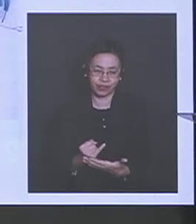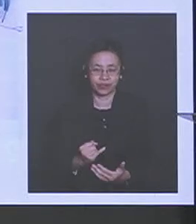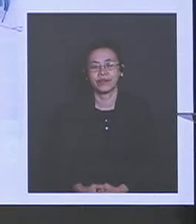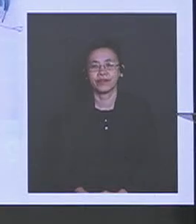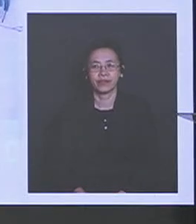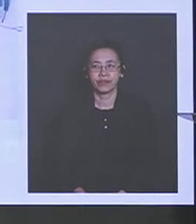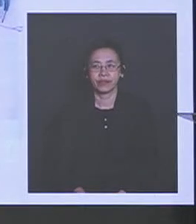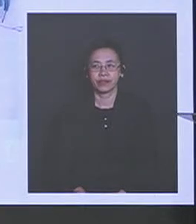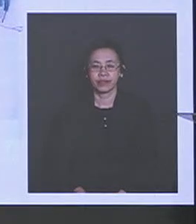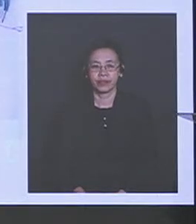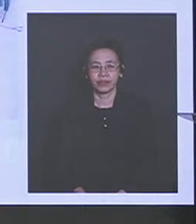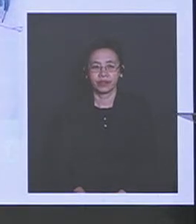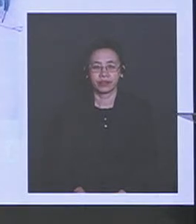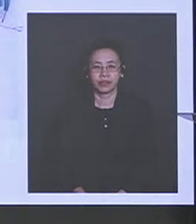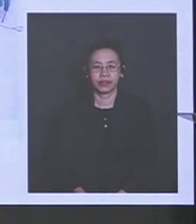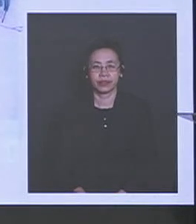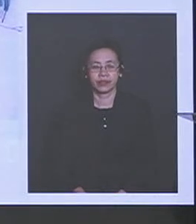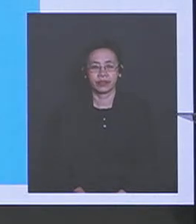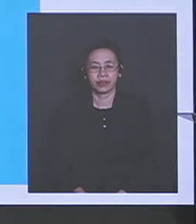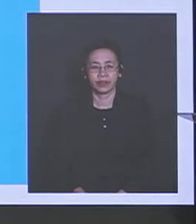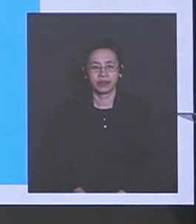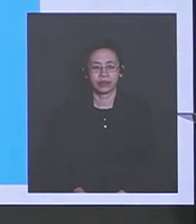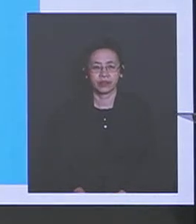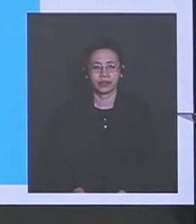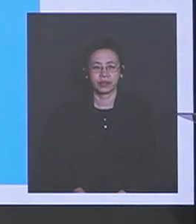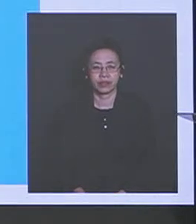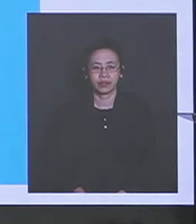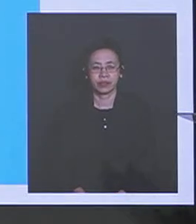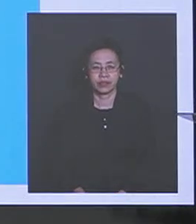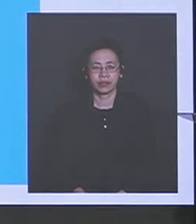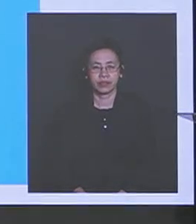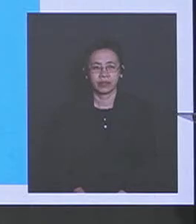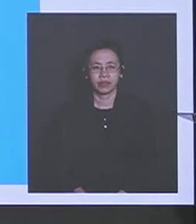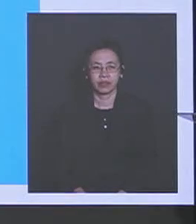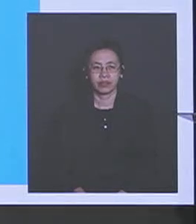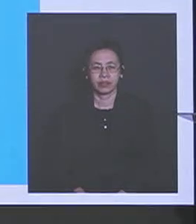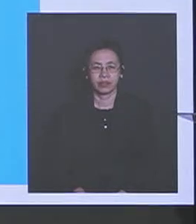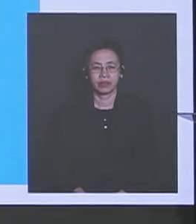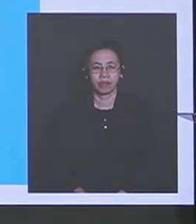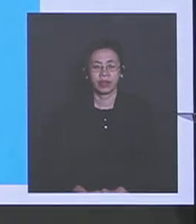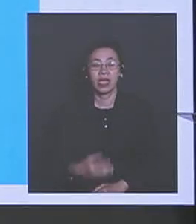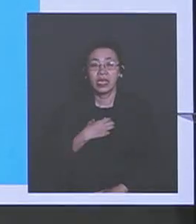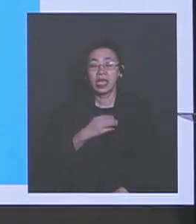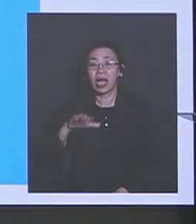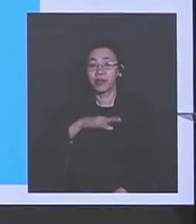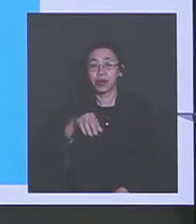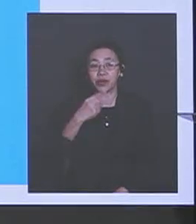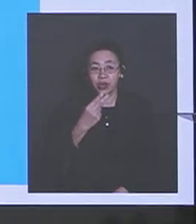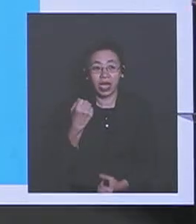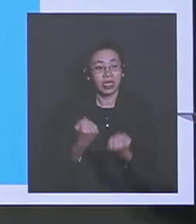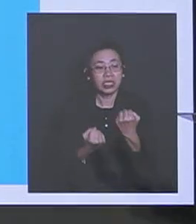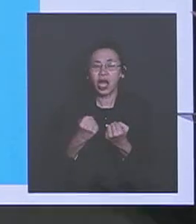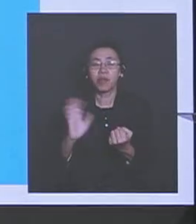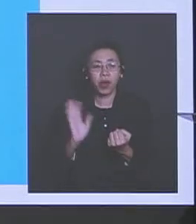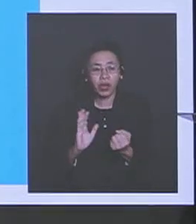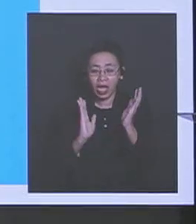once you remove the cars from the equation. We worked with Gel on this, and we sort of packaged it up, and a lot of